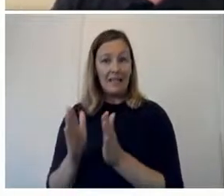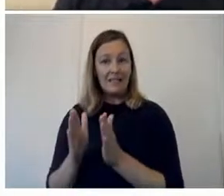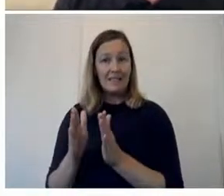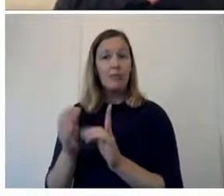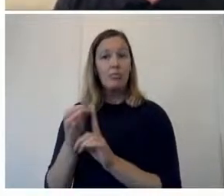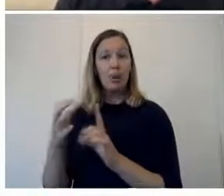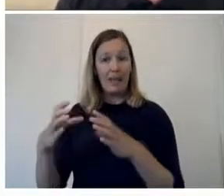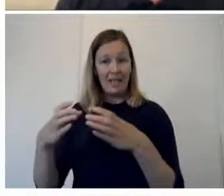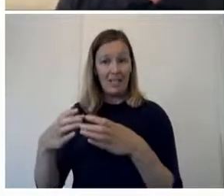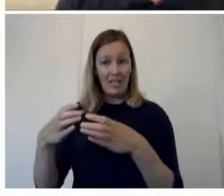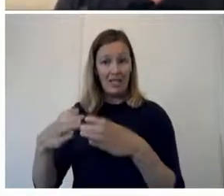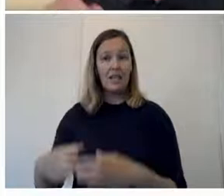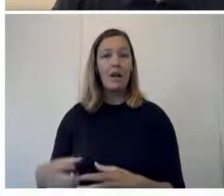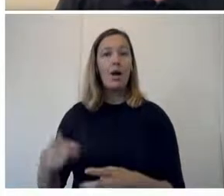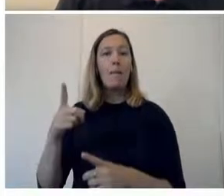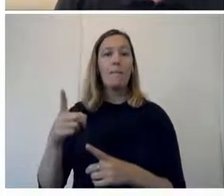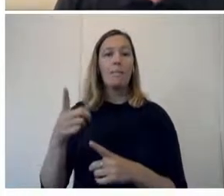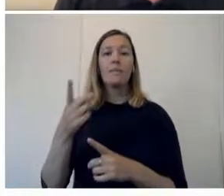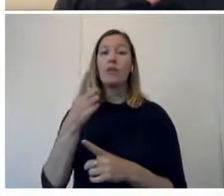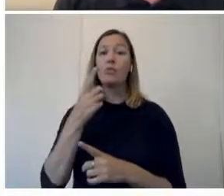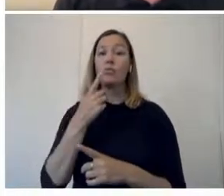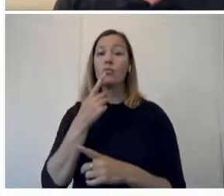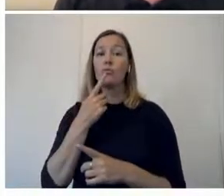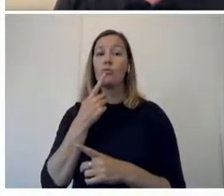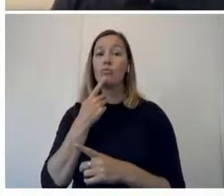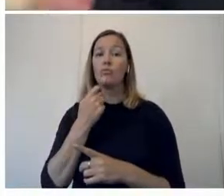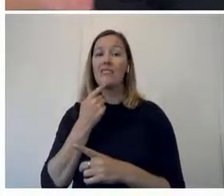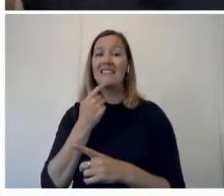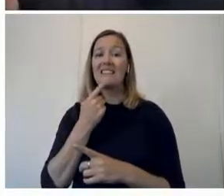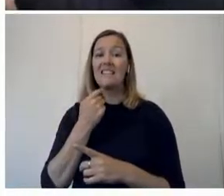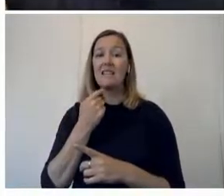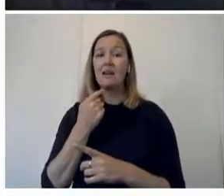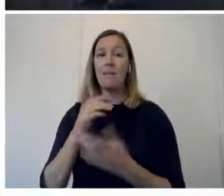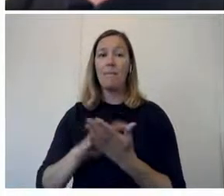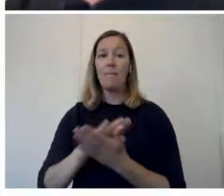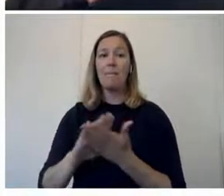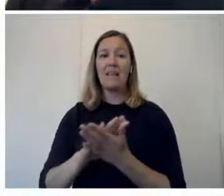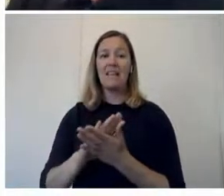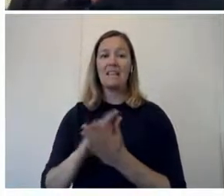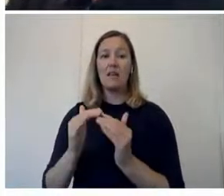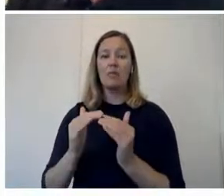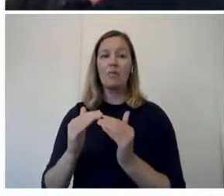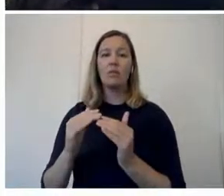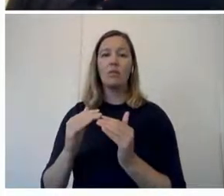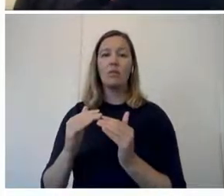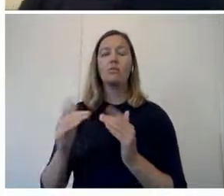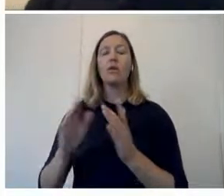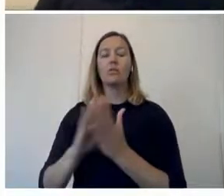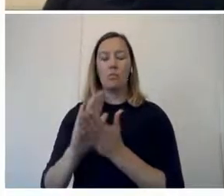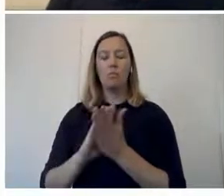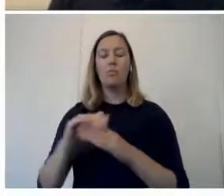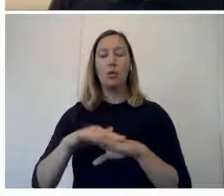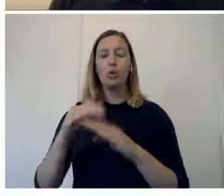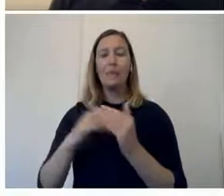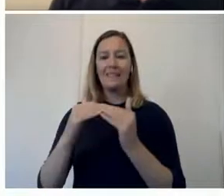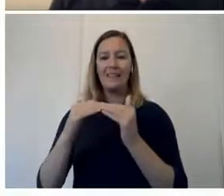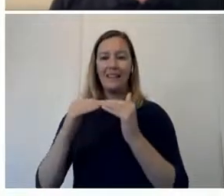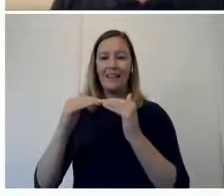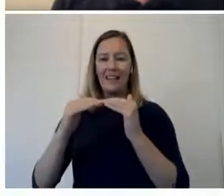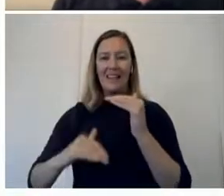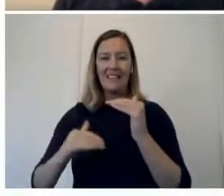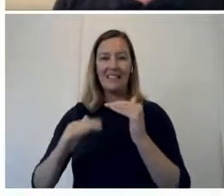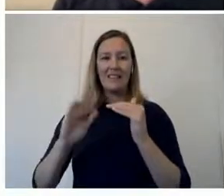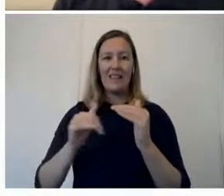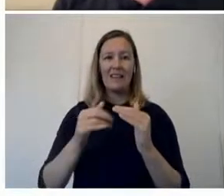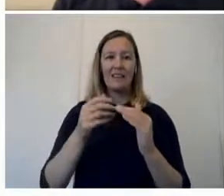segment. And where it's red, it means that they are outperforming the market. So the big two things